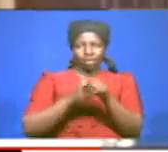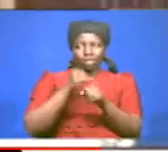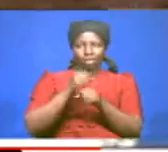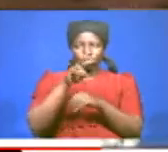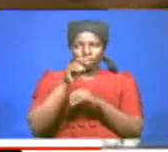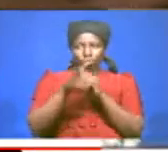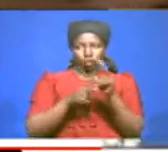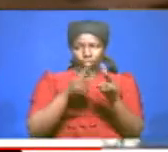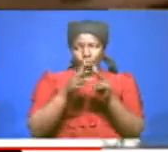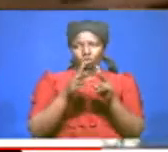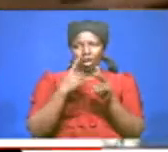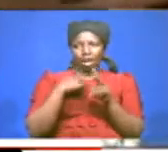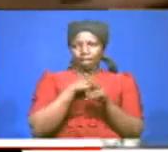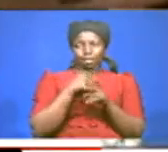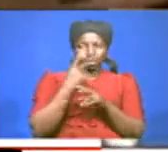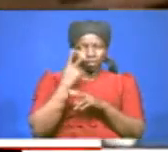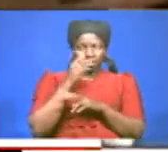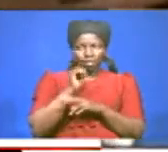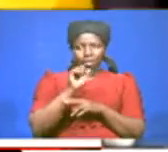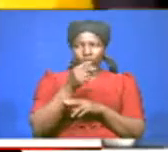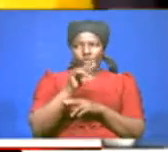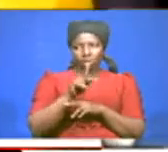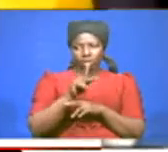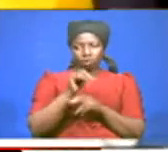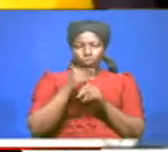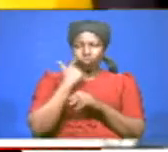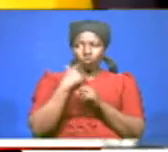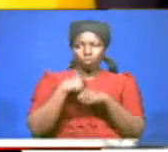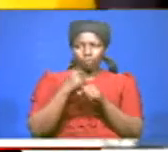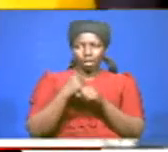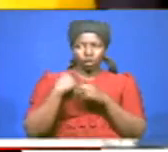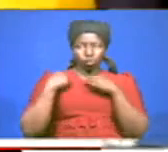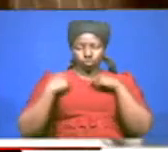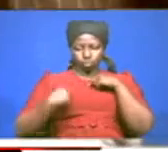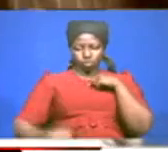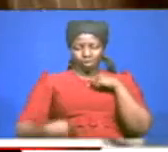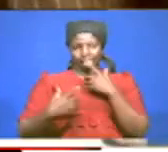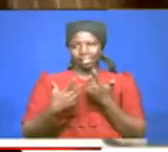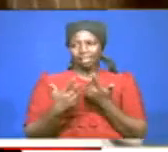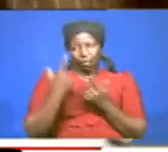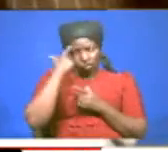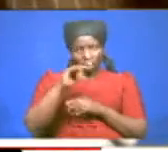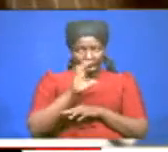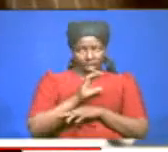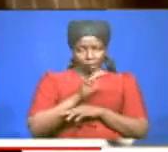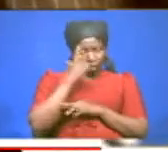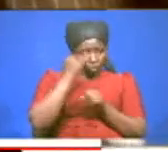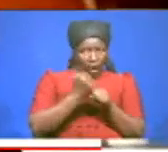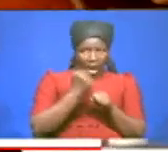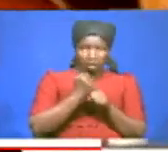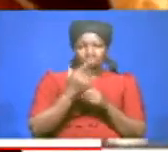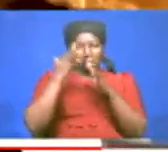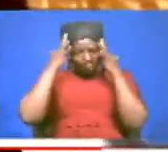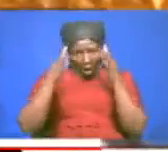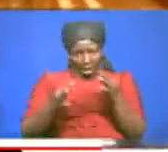shock sunny, a high fashion mid to major suit designer who tailor makes suits for clients for work, weddings, events, and casual